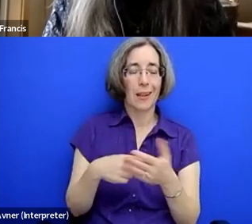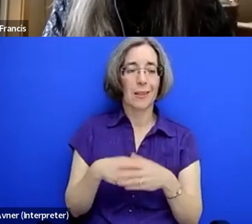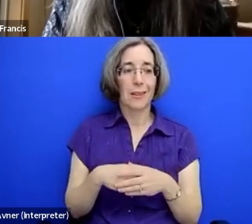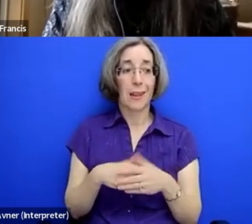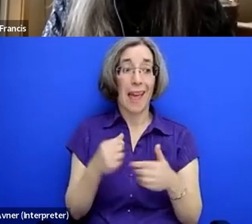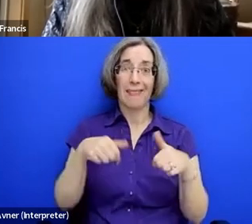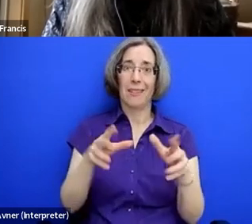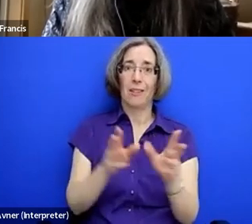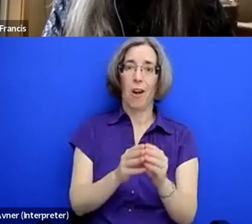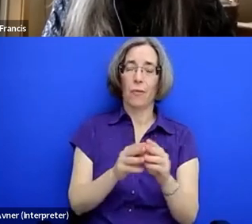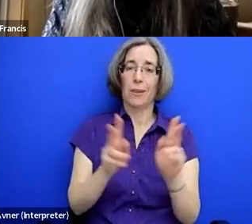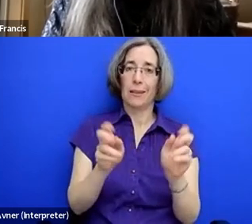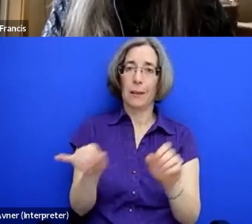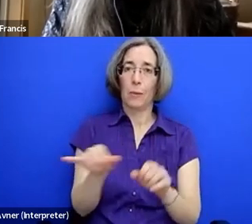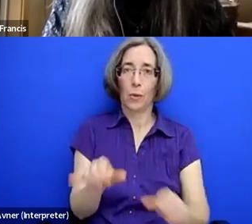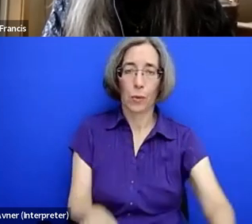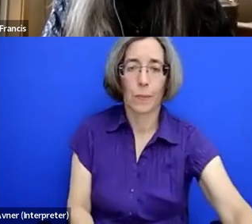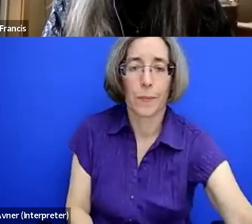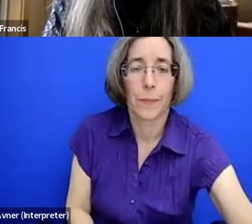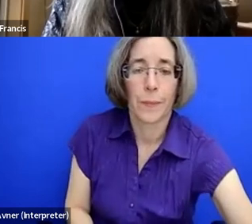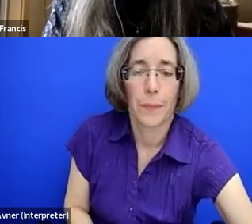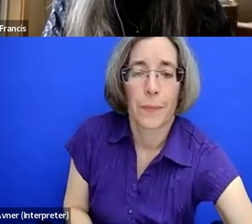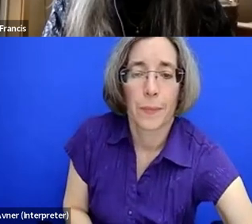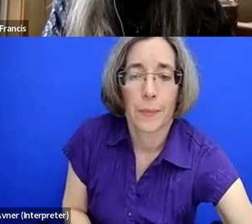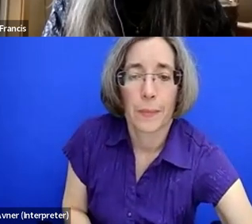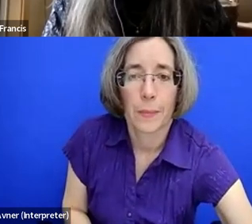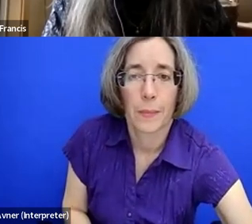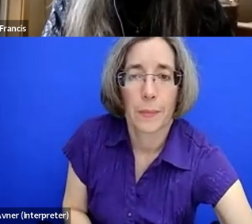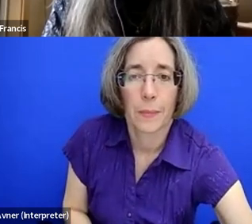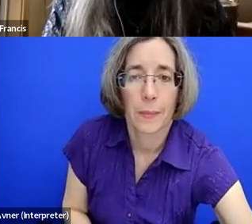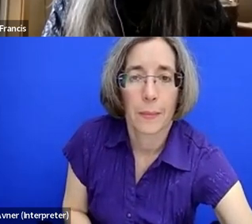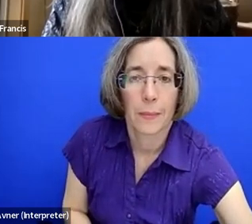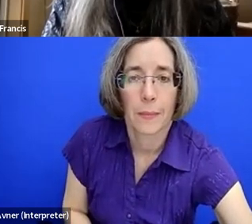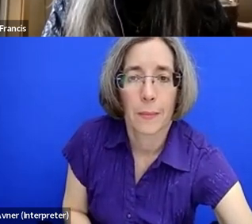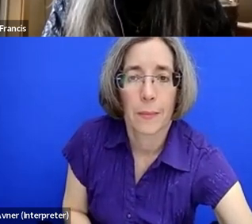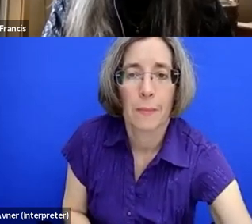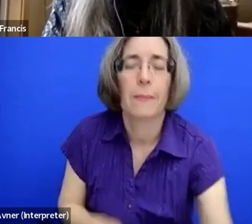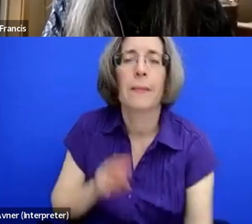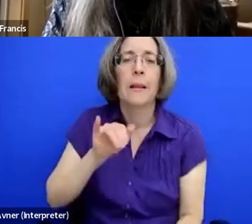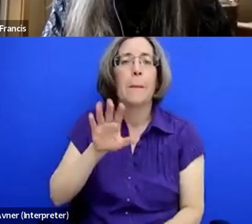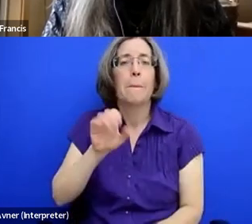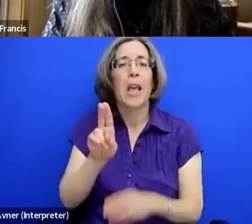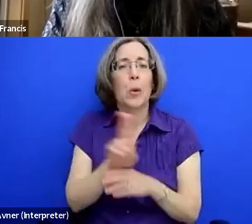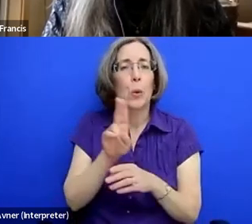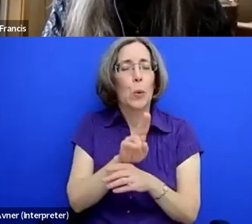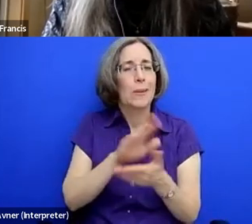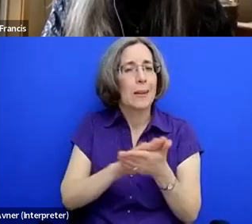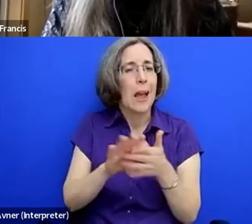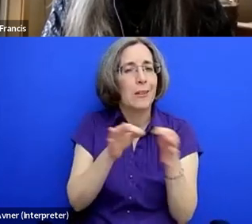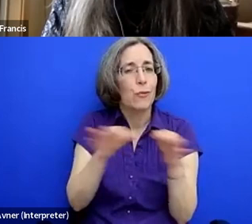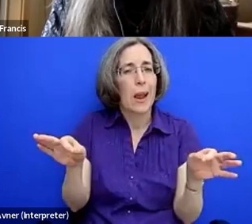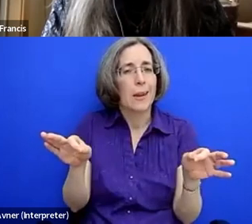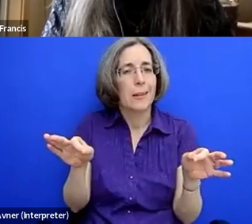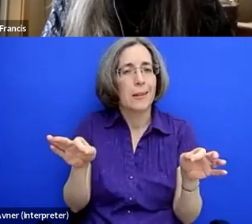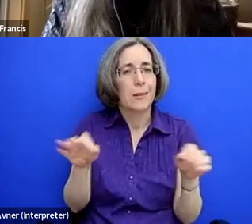think, Mike, you had a really nice phrase or a series of phrases in your introductory remarks that basically said that one of